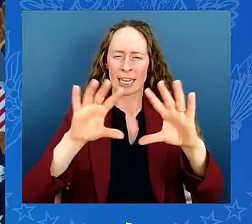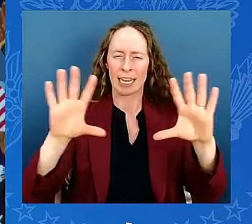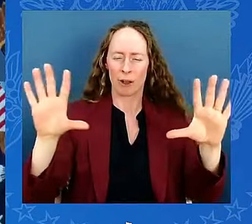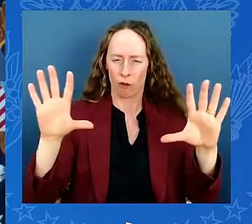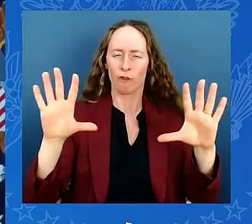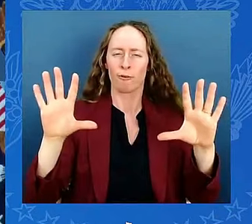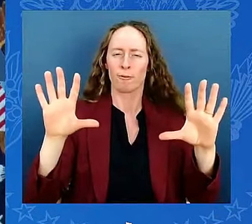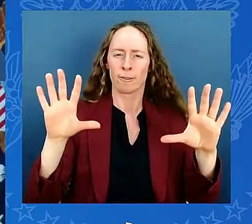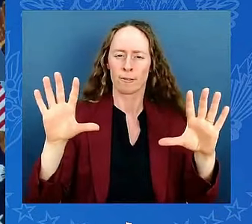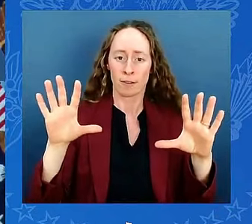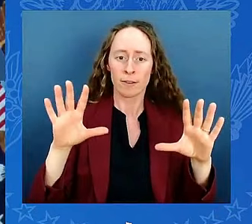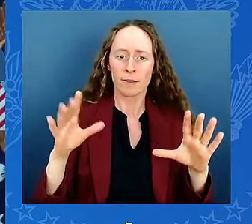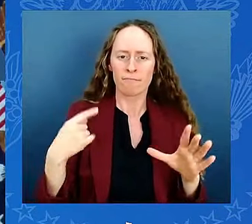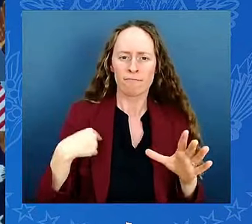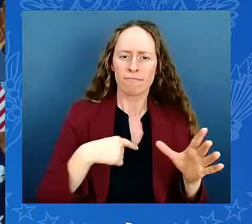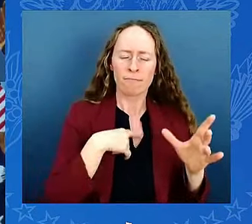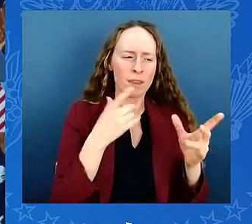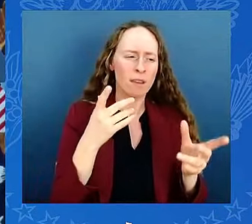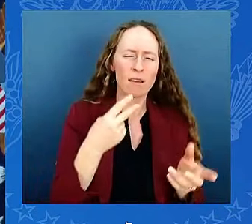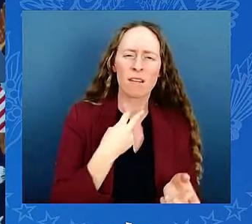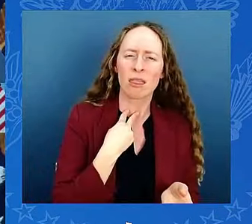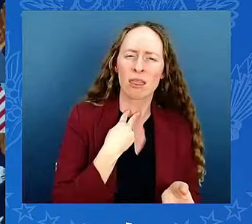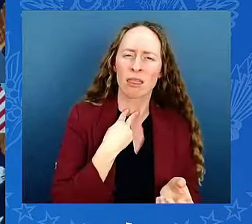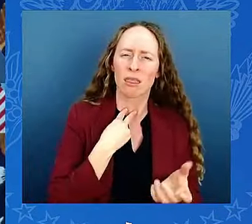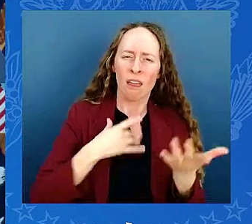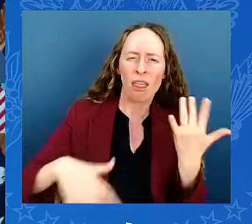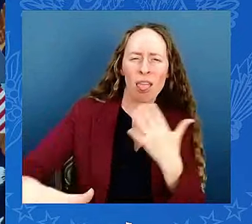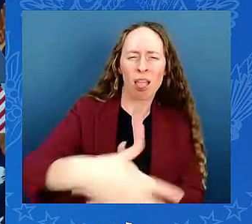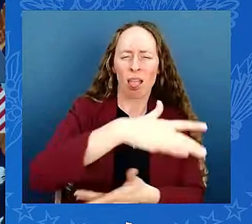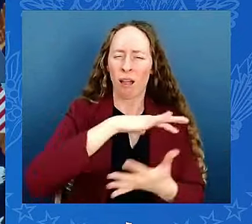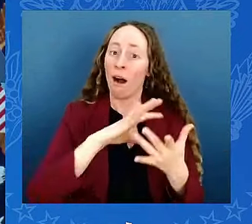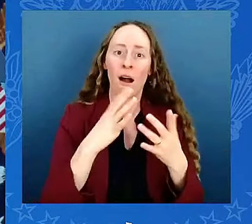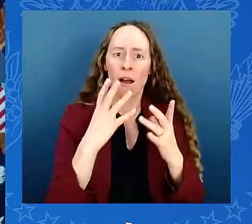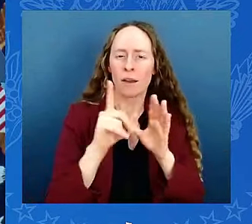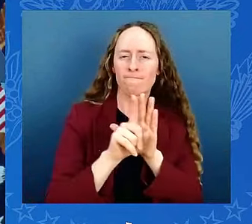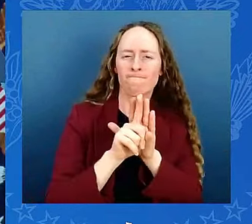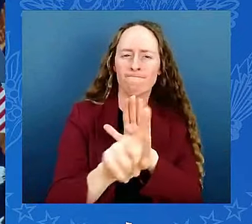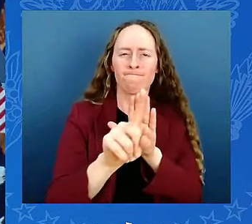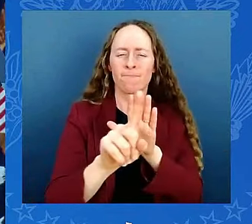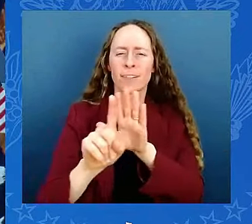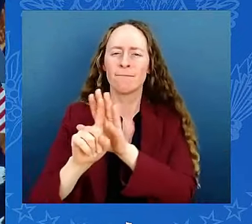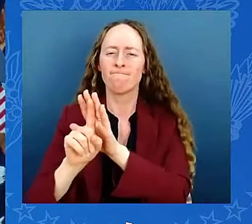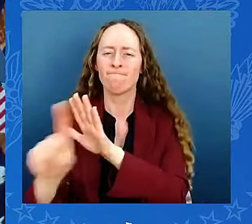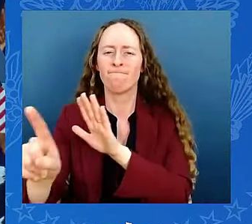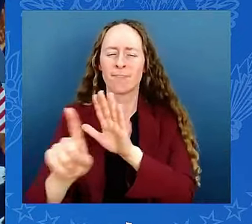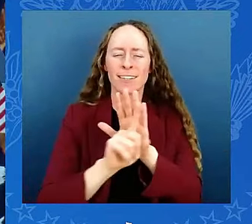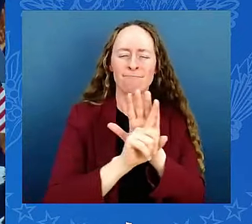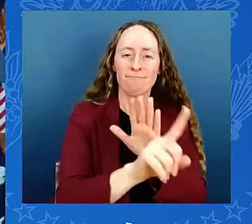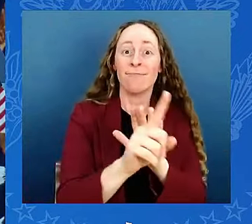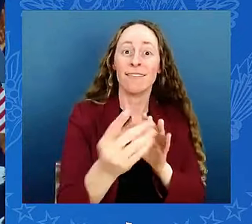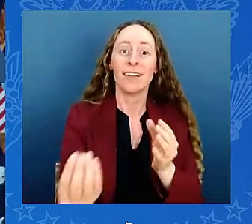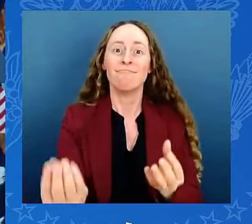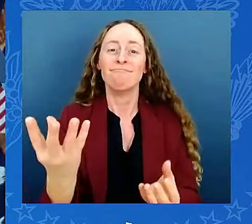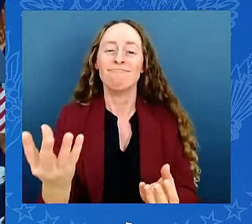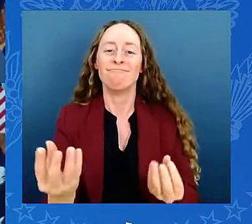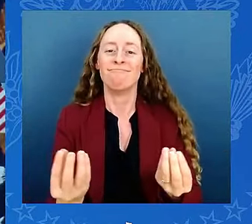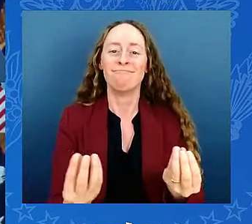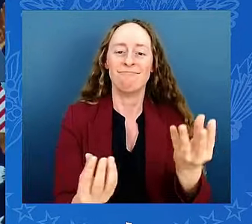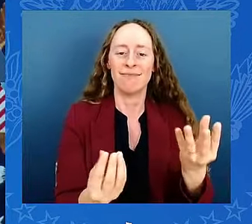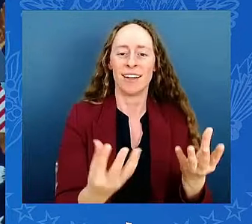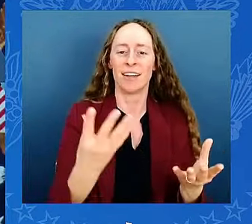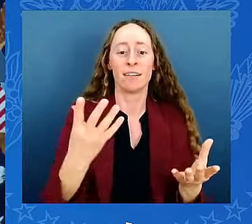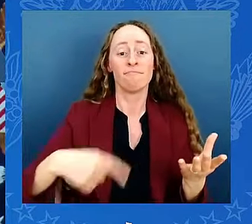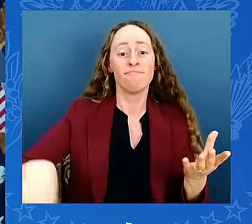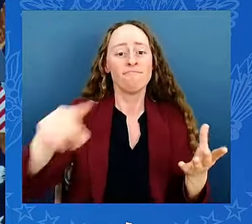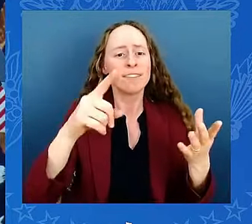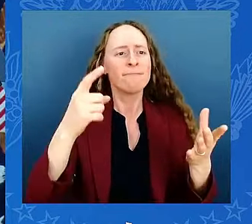outline of fallen leaves, out of one voice calling and more voices echoing, out of who we